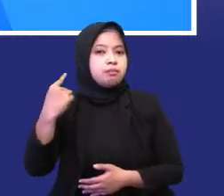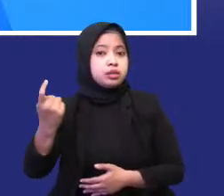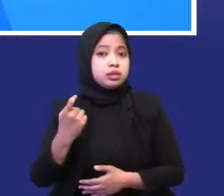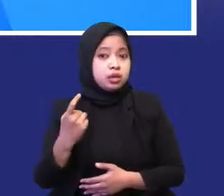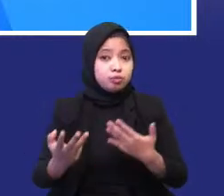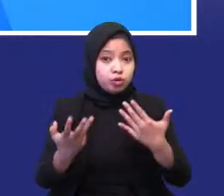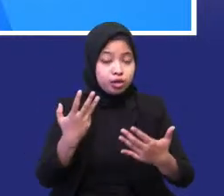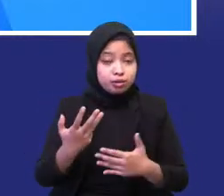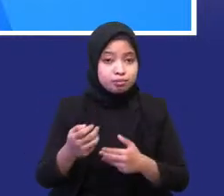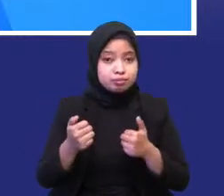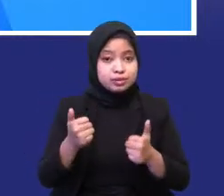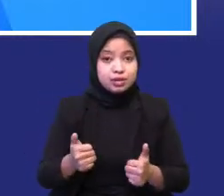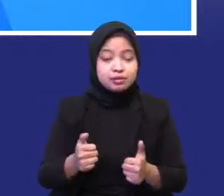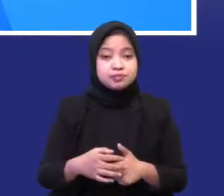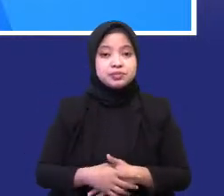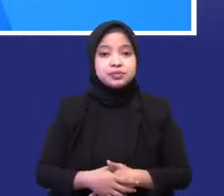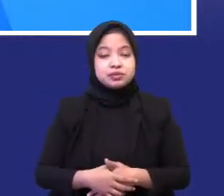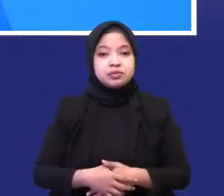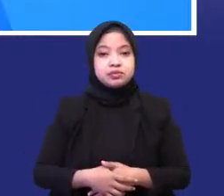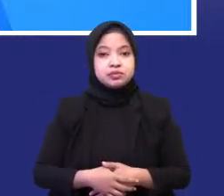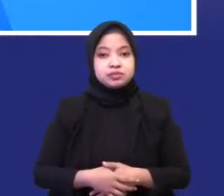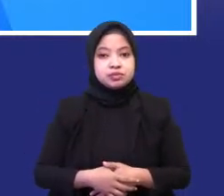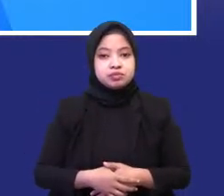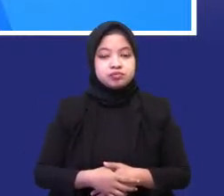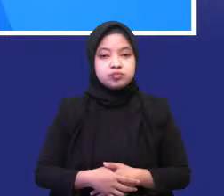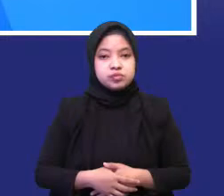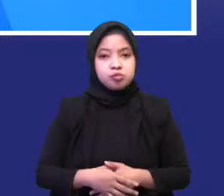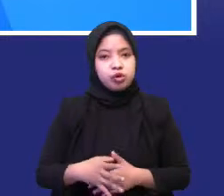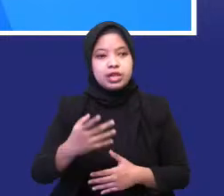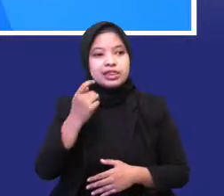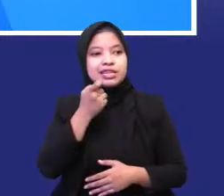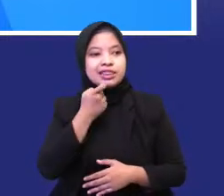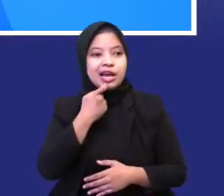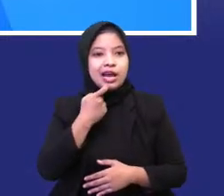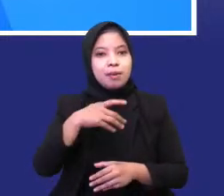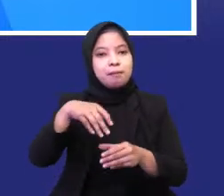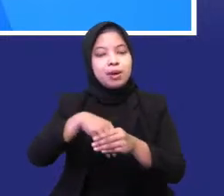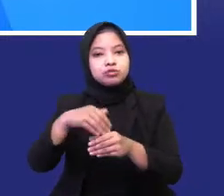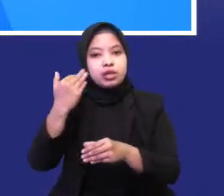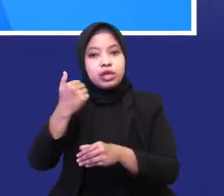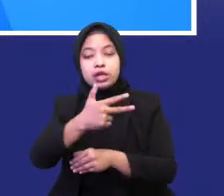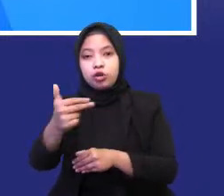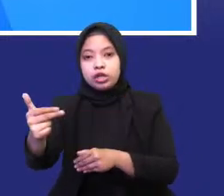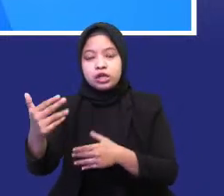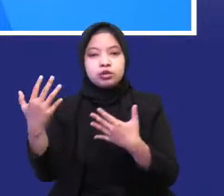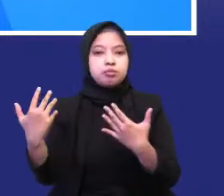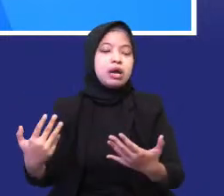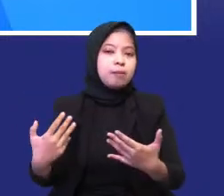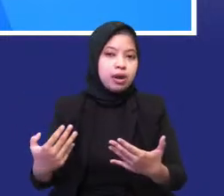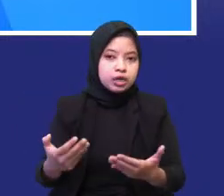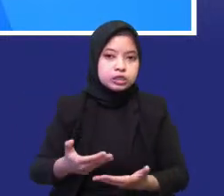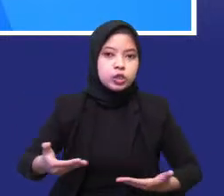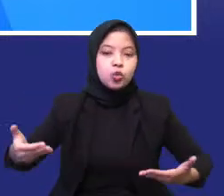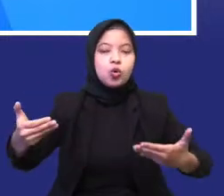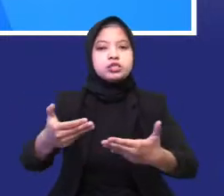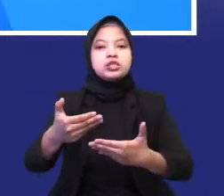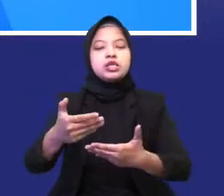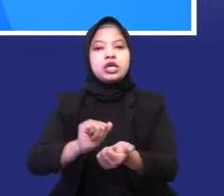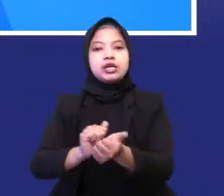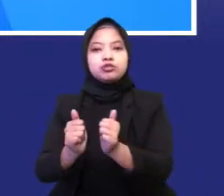how concerned you are about this type of variant, and given that there's been a sharp rebound in coronavirus